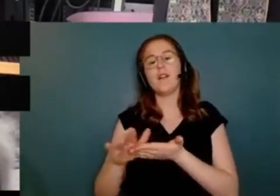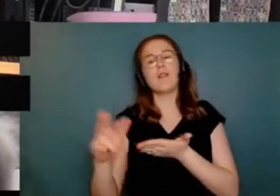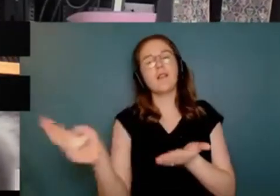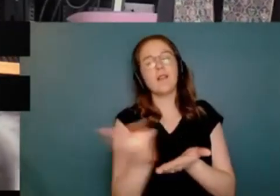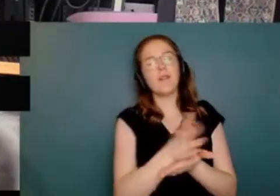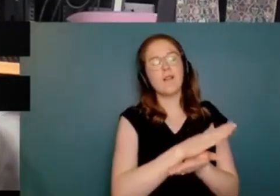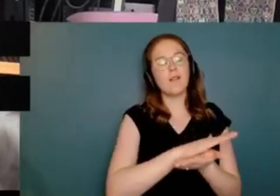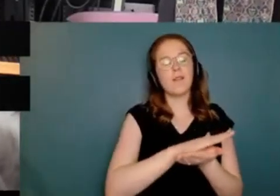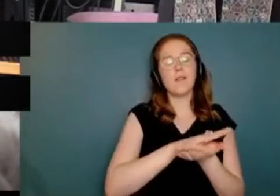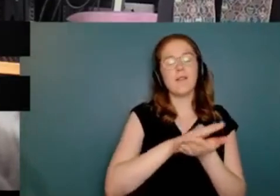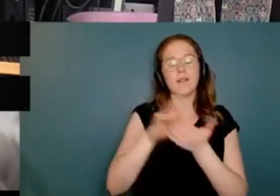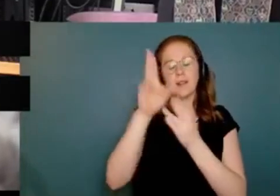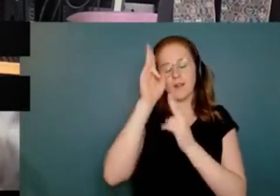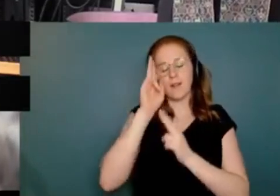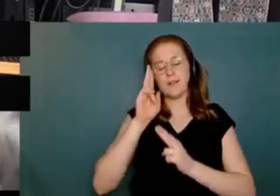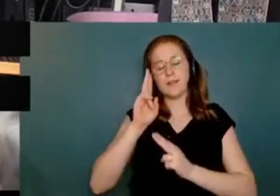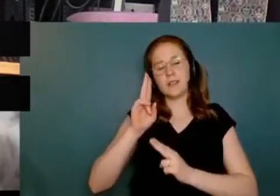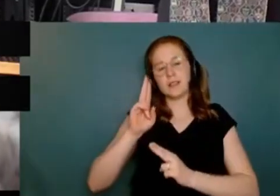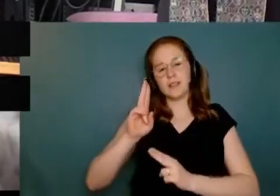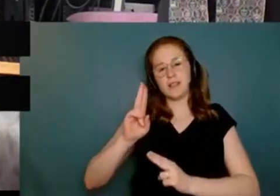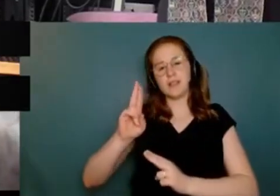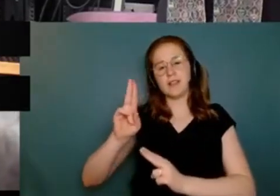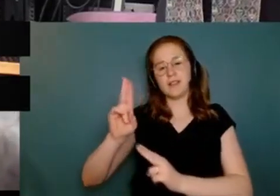Holy, holy, holy.